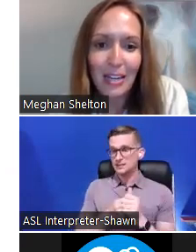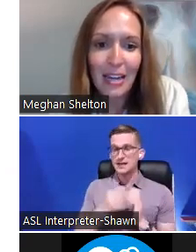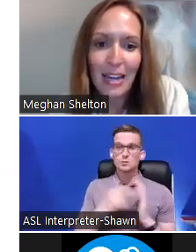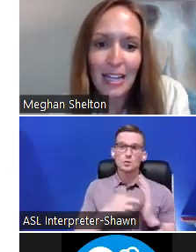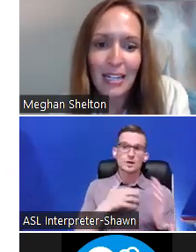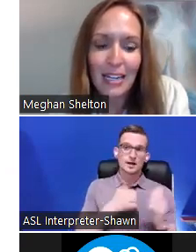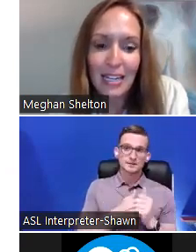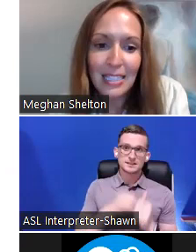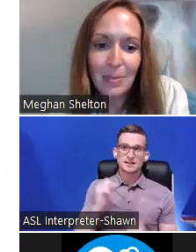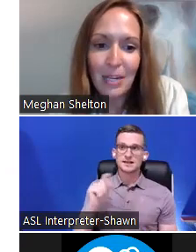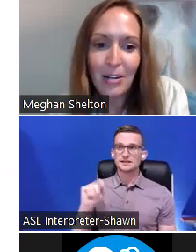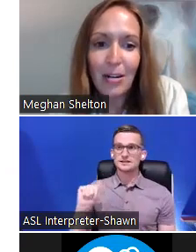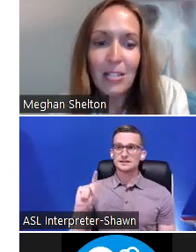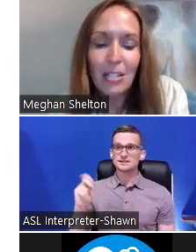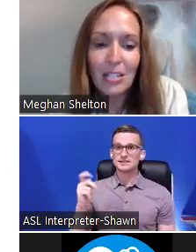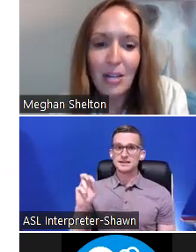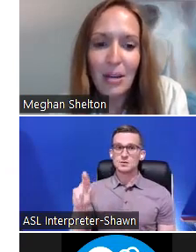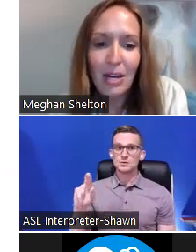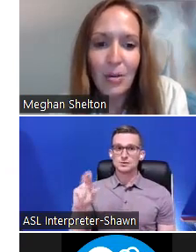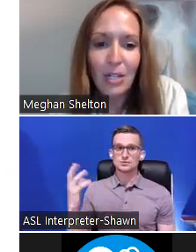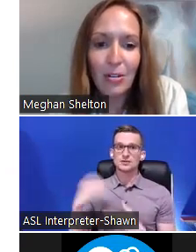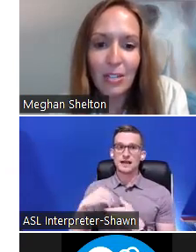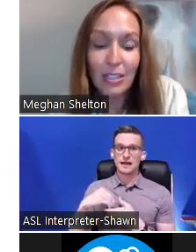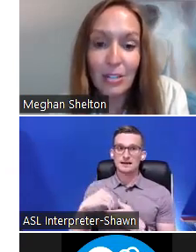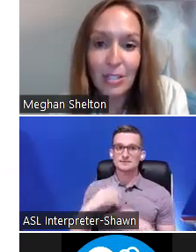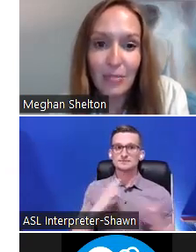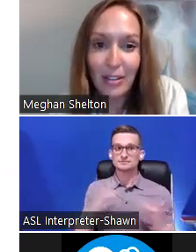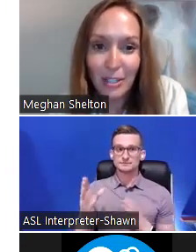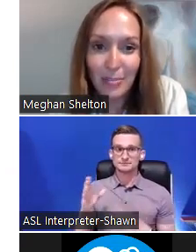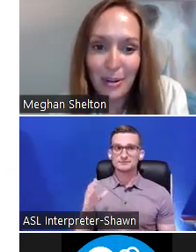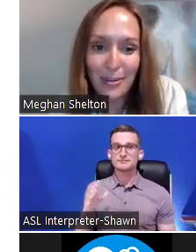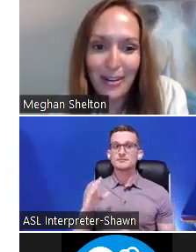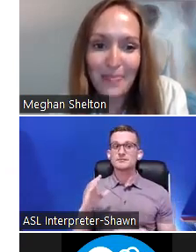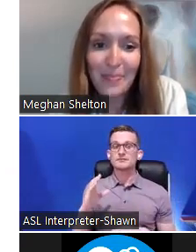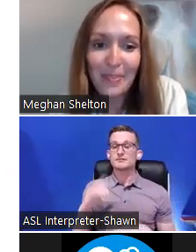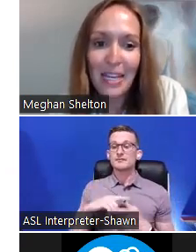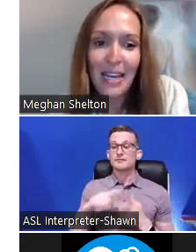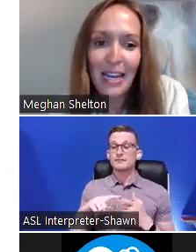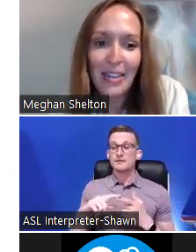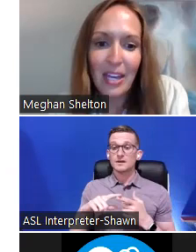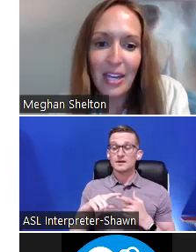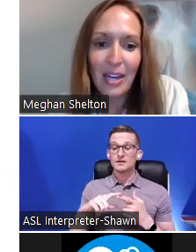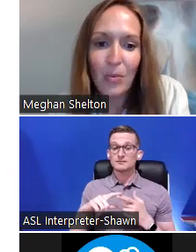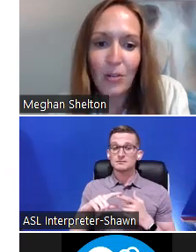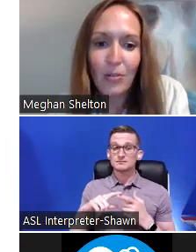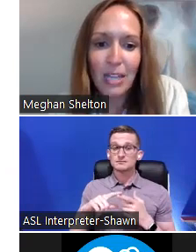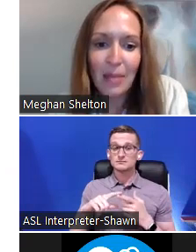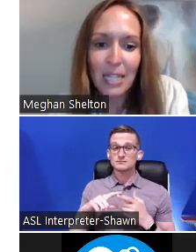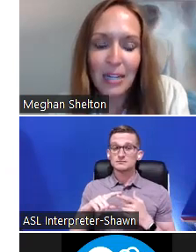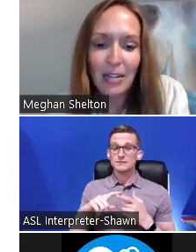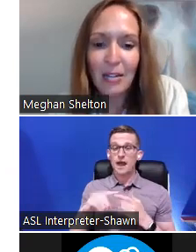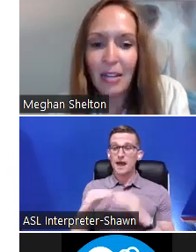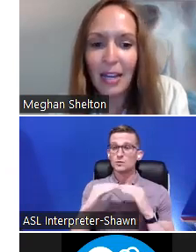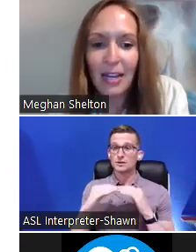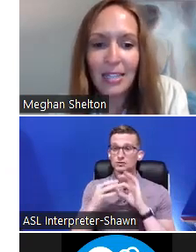plan, and a guest speaker to talk about Equity Grounded Leadership Fellowship Program. And then a workforce